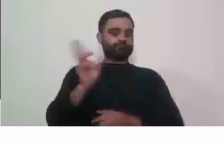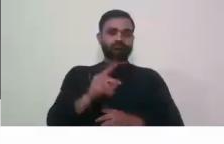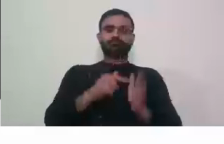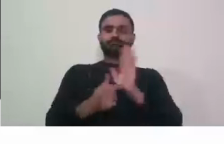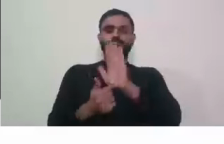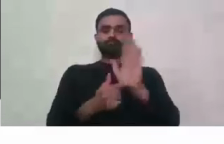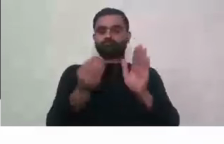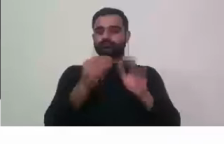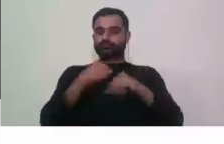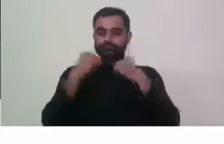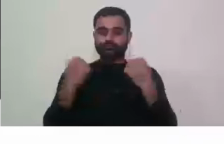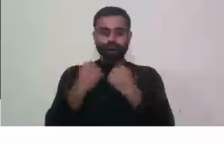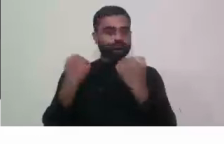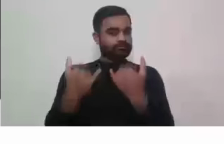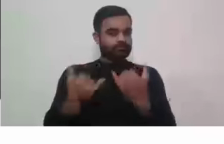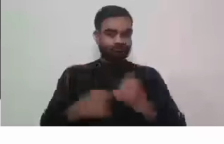couple of activities now.